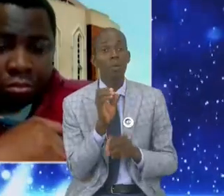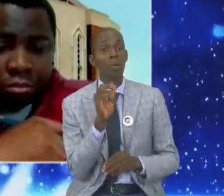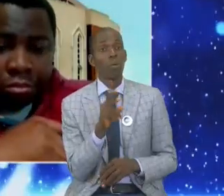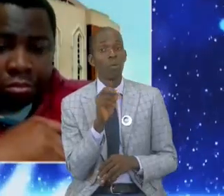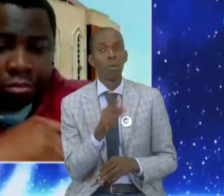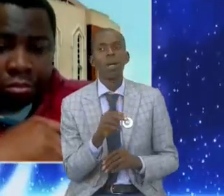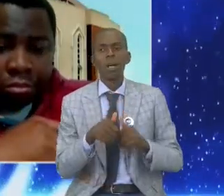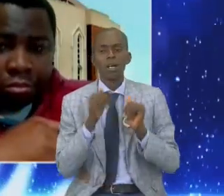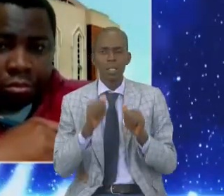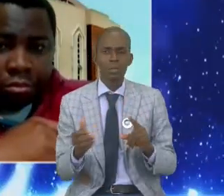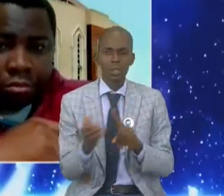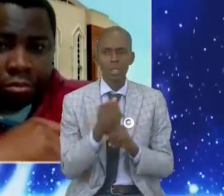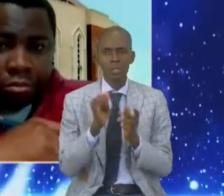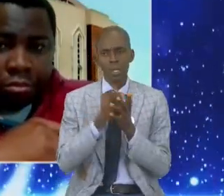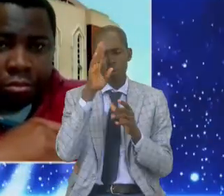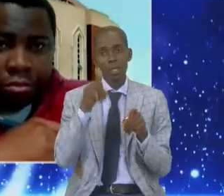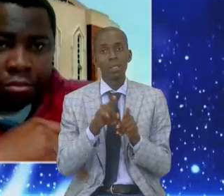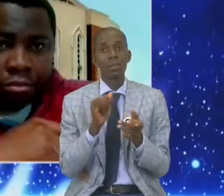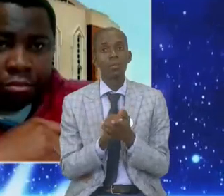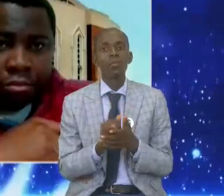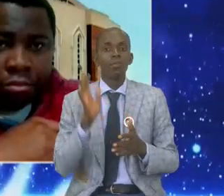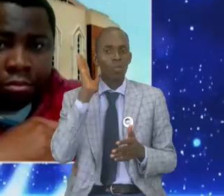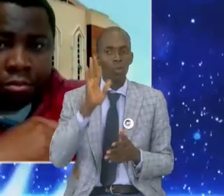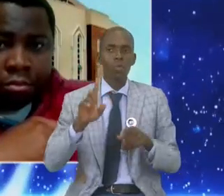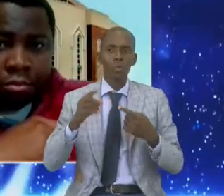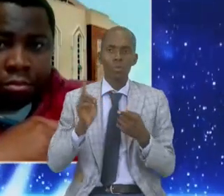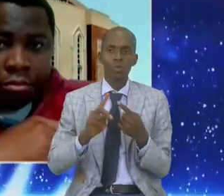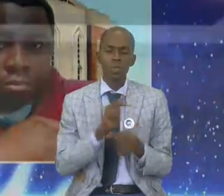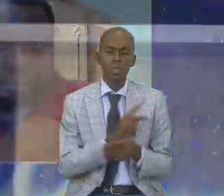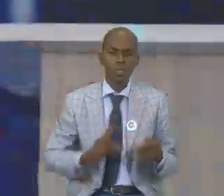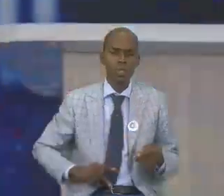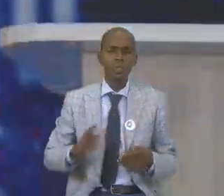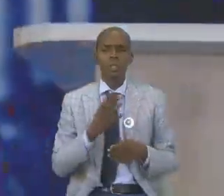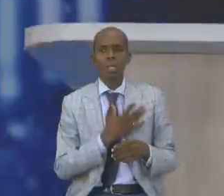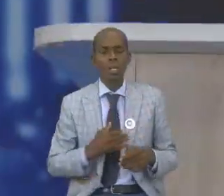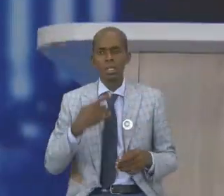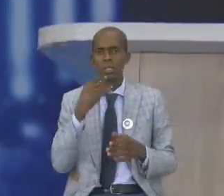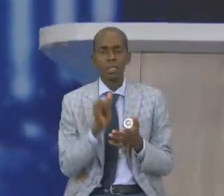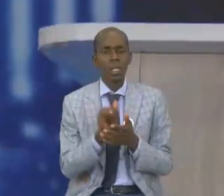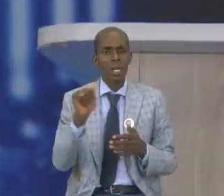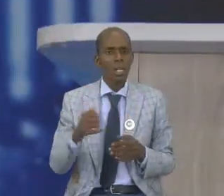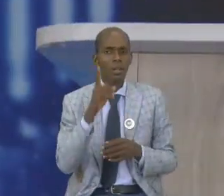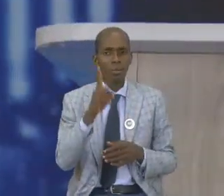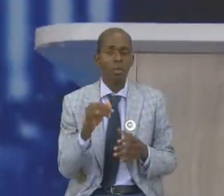him with that? We're going to go to the king, and we're going to say, anybody that prays